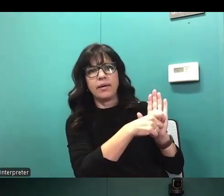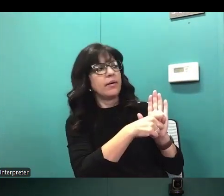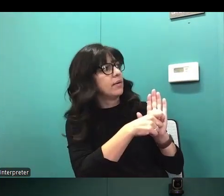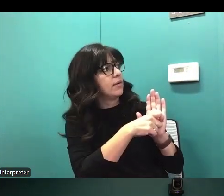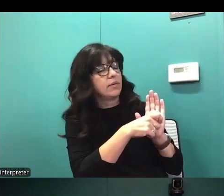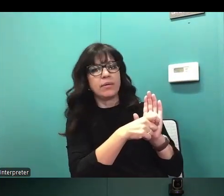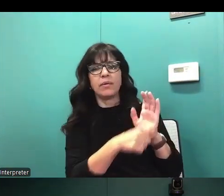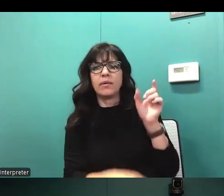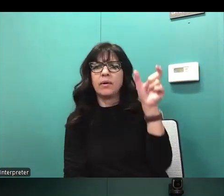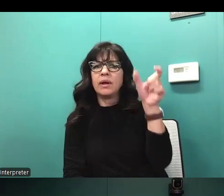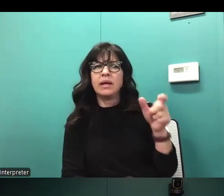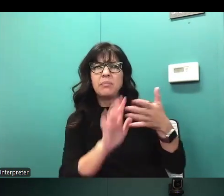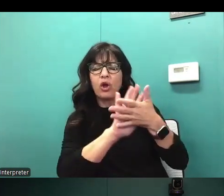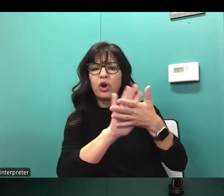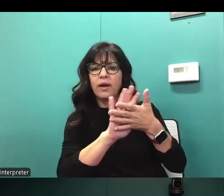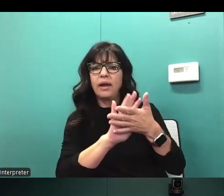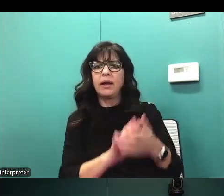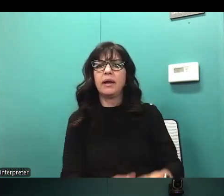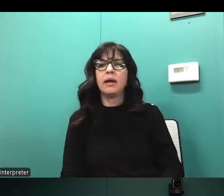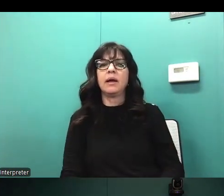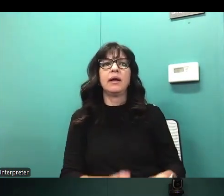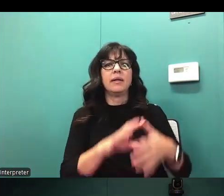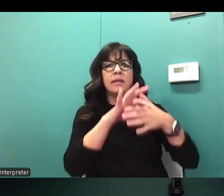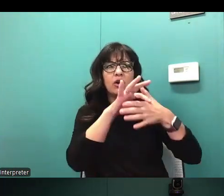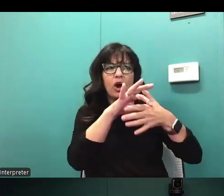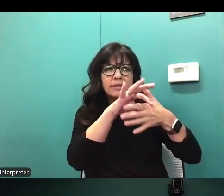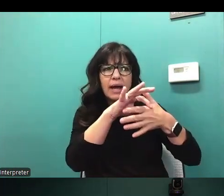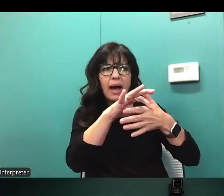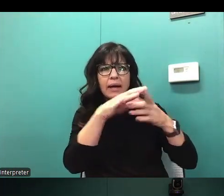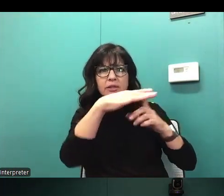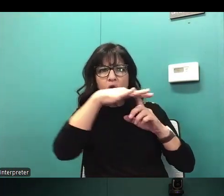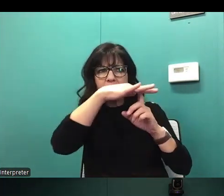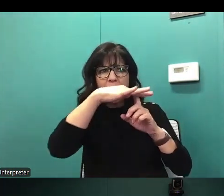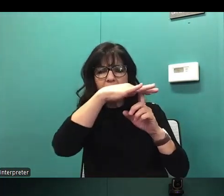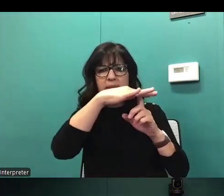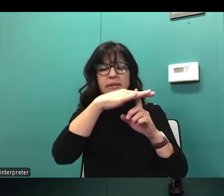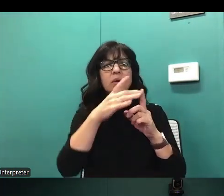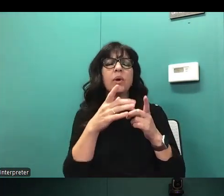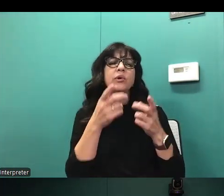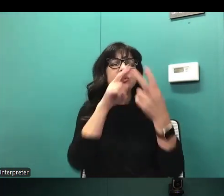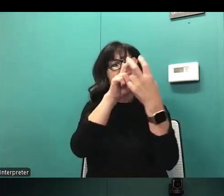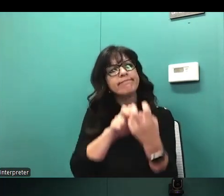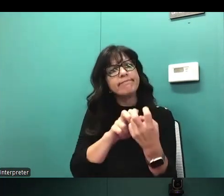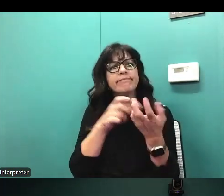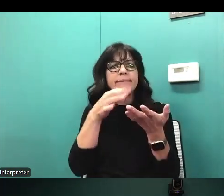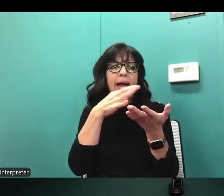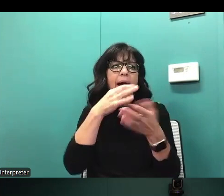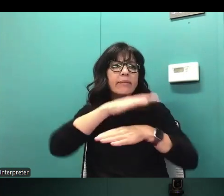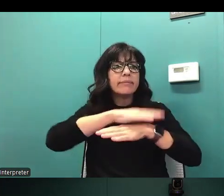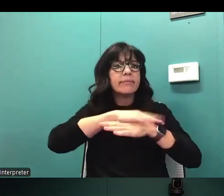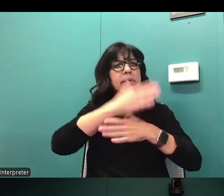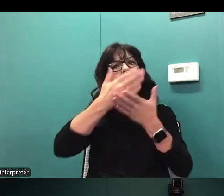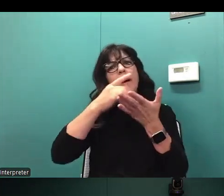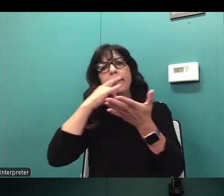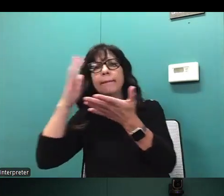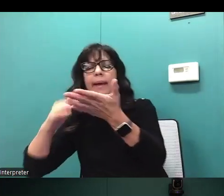classroom, like it's really blurry, but just the context on the side. So we were sitting and just having snack at the table, and there were some kids that were painting, some